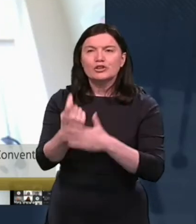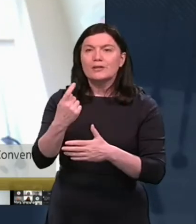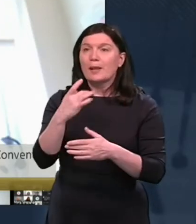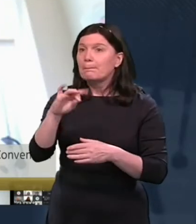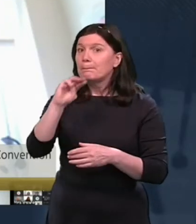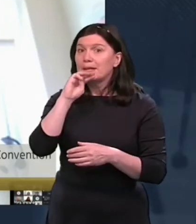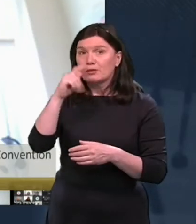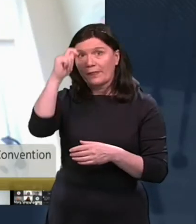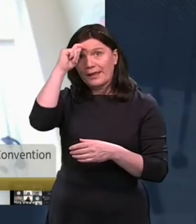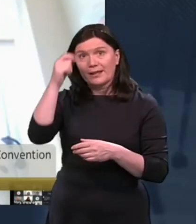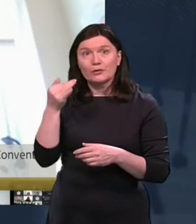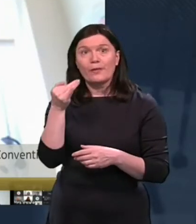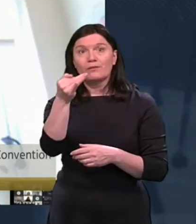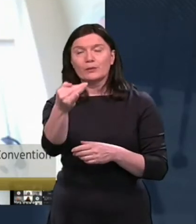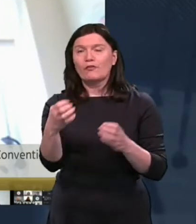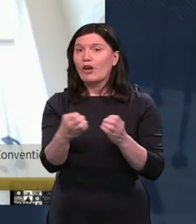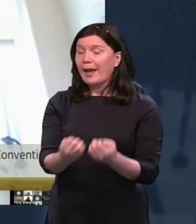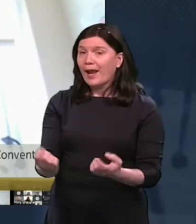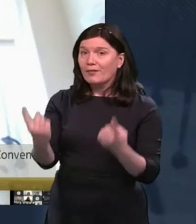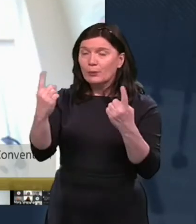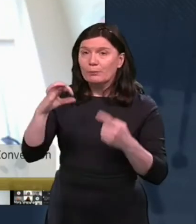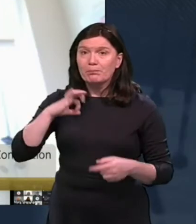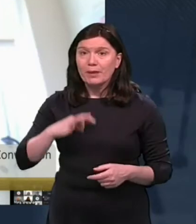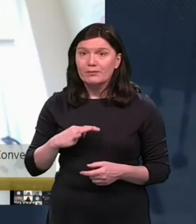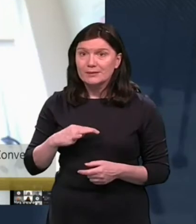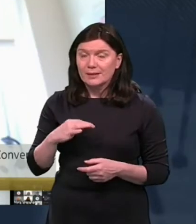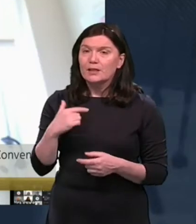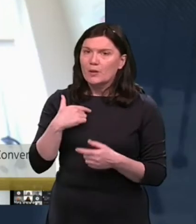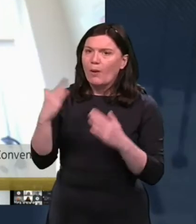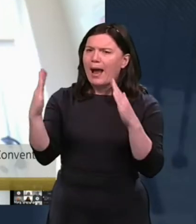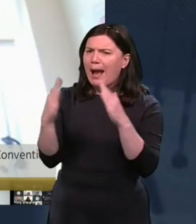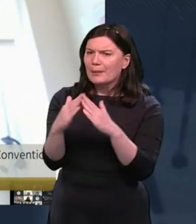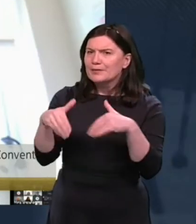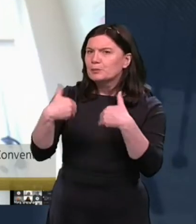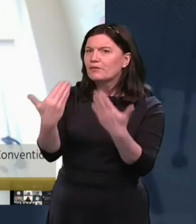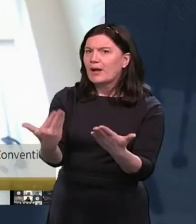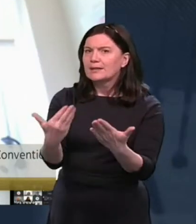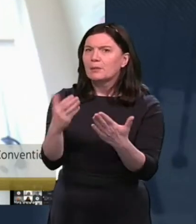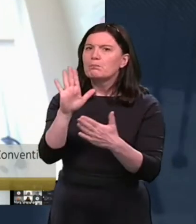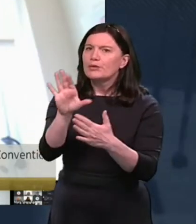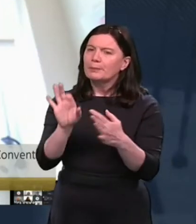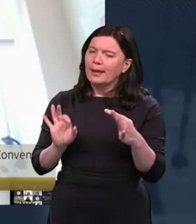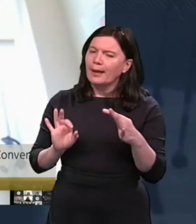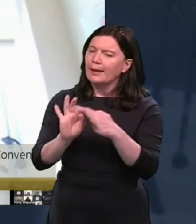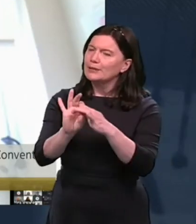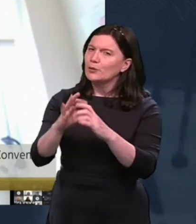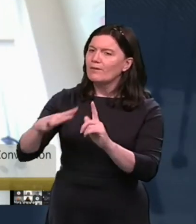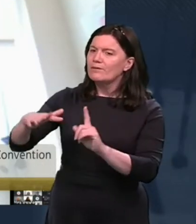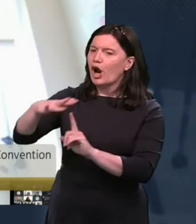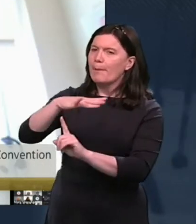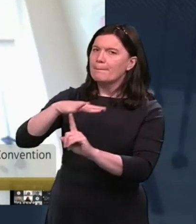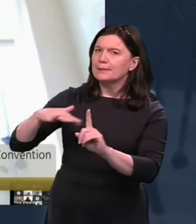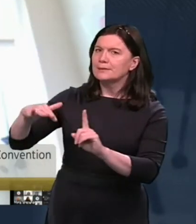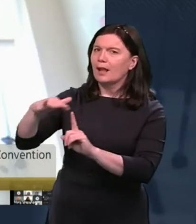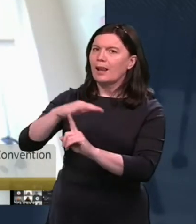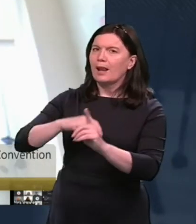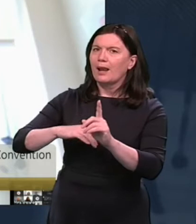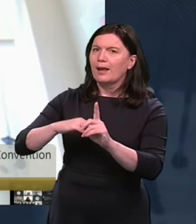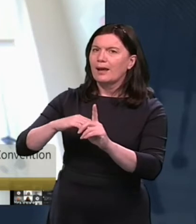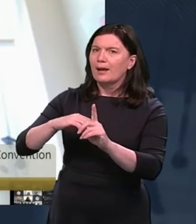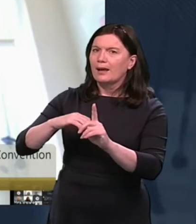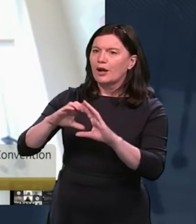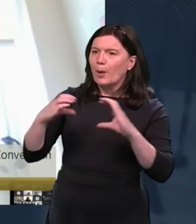the future. So I think that any planned need for housing provision needs to ensure that it's linked up to the environmental infrastructure surrounding that housing.